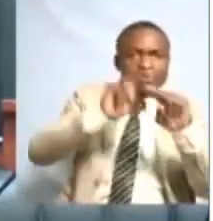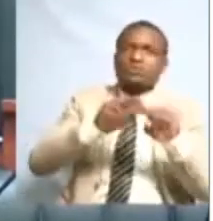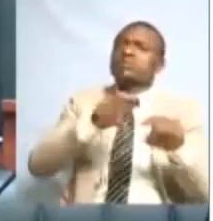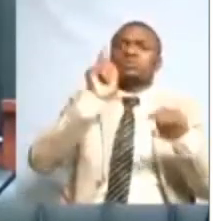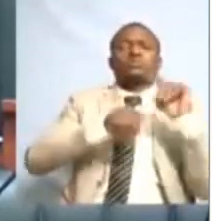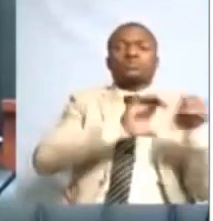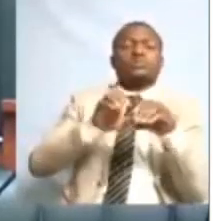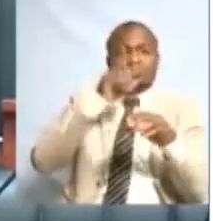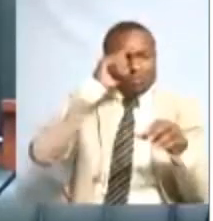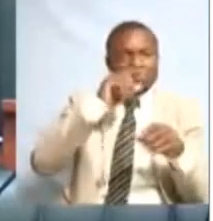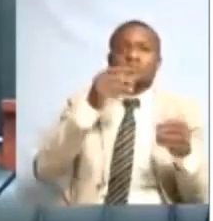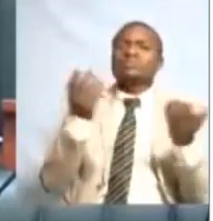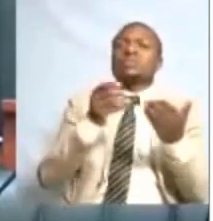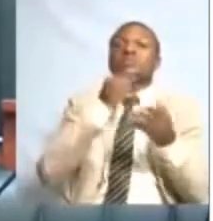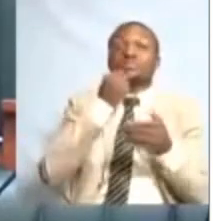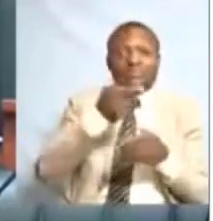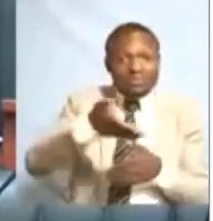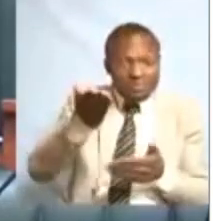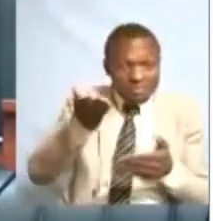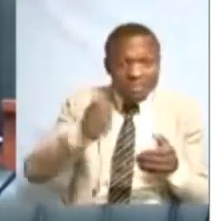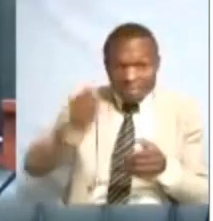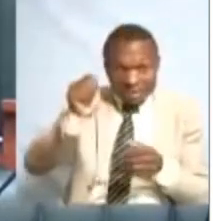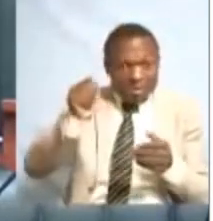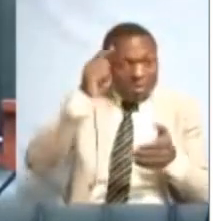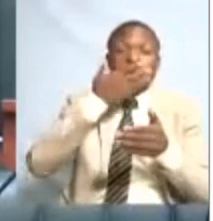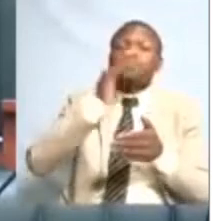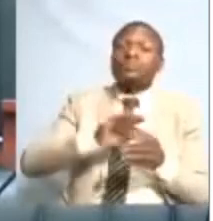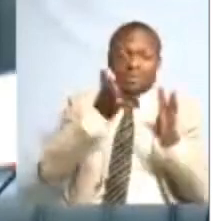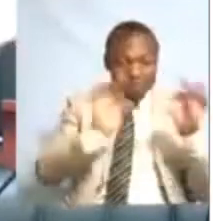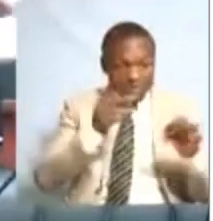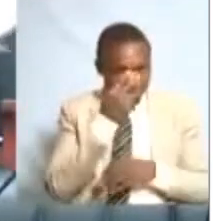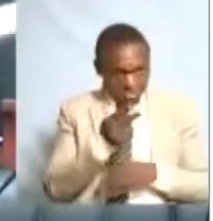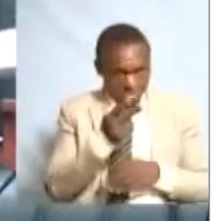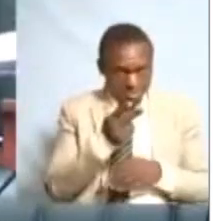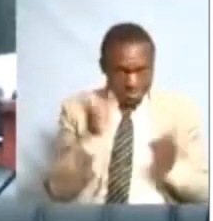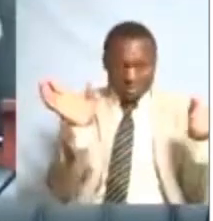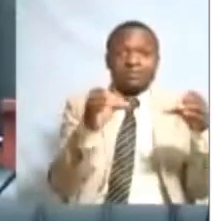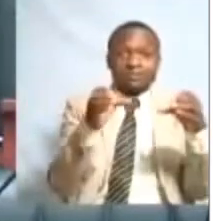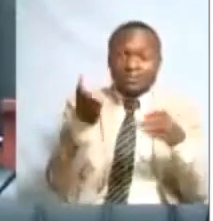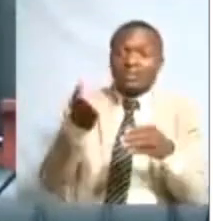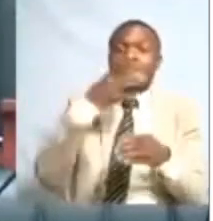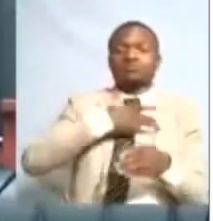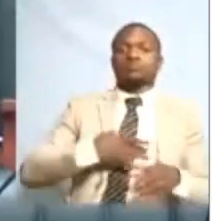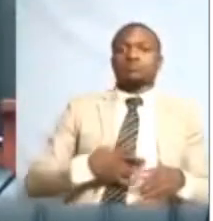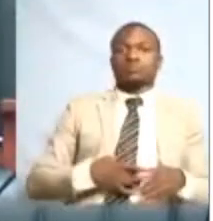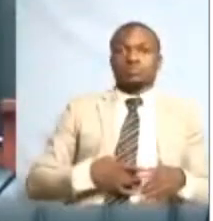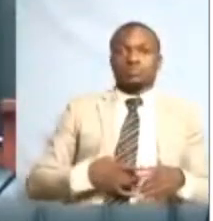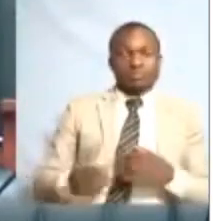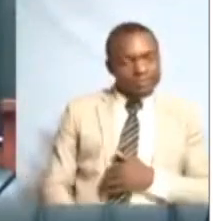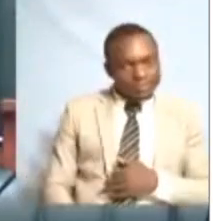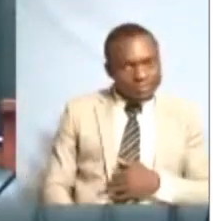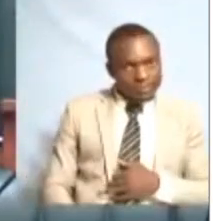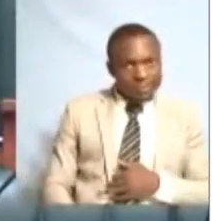because we have nothing to tell them. The sad reality of what you are seeing is that in the communities, there is hunger.